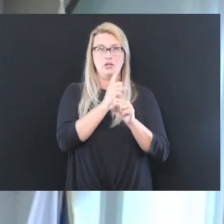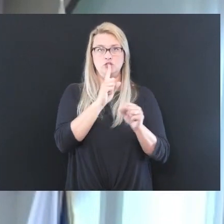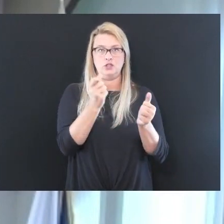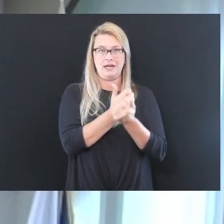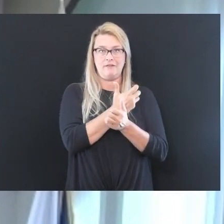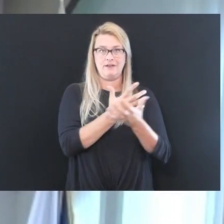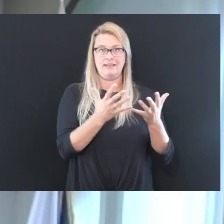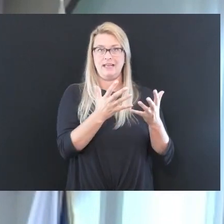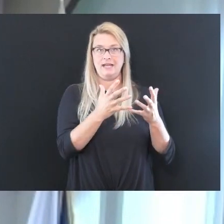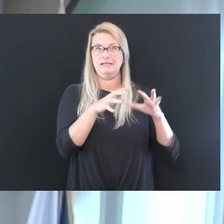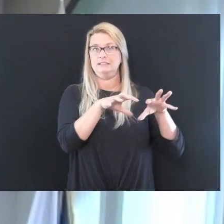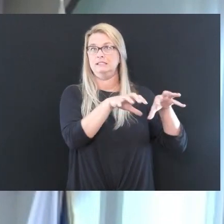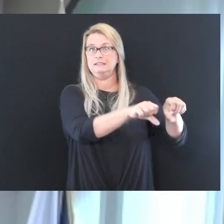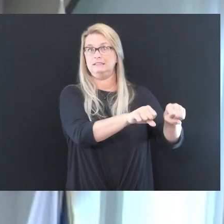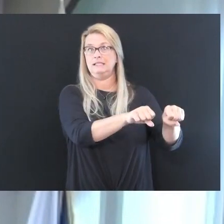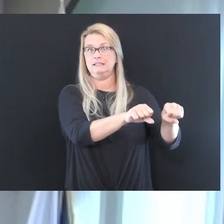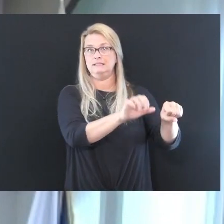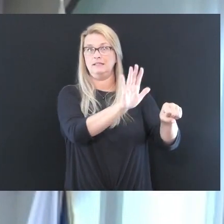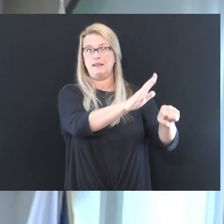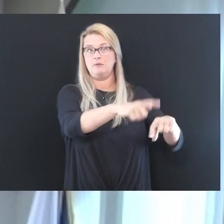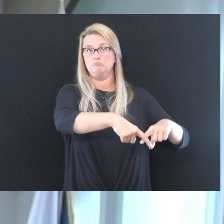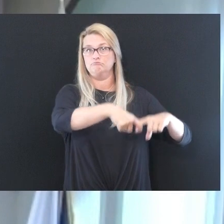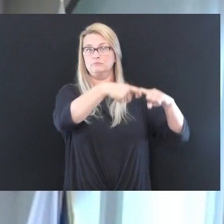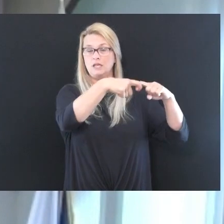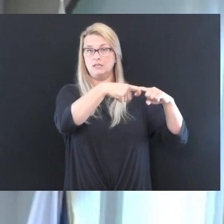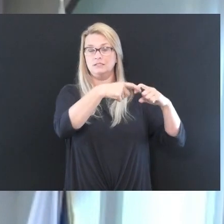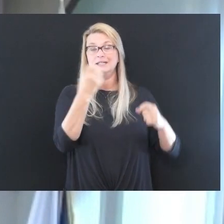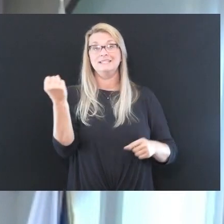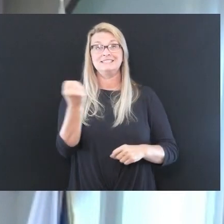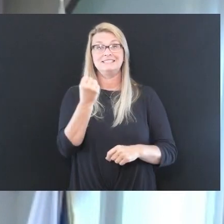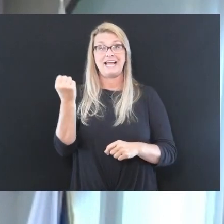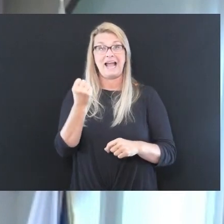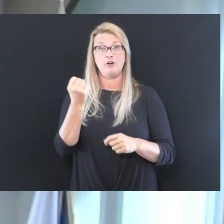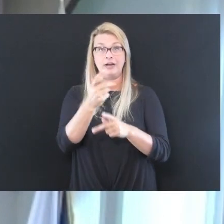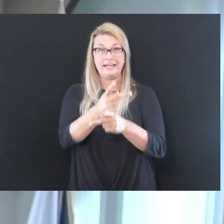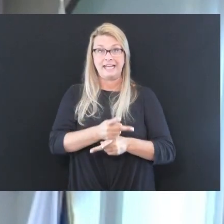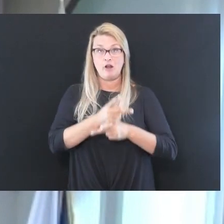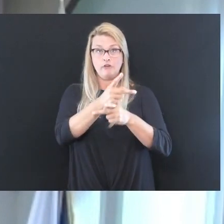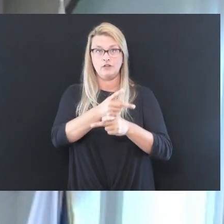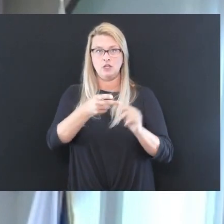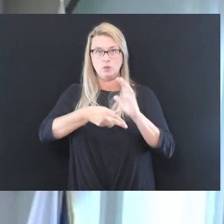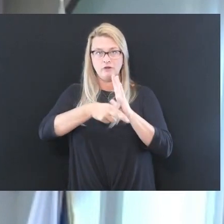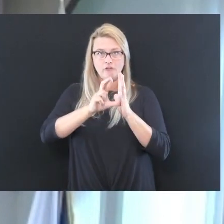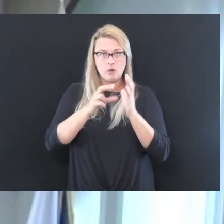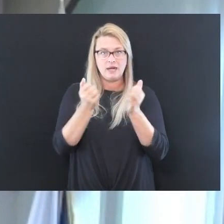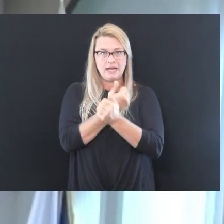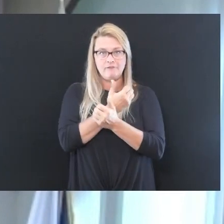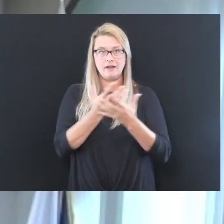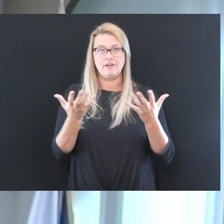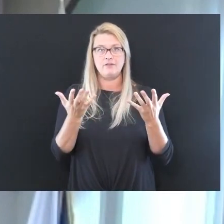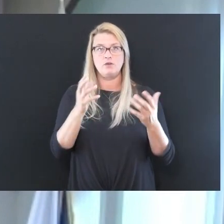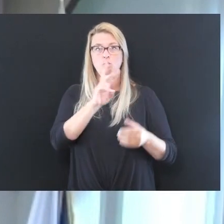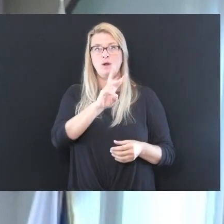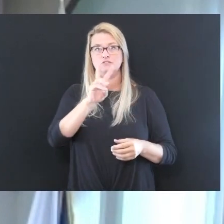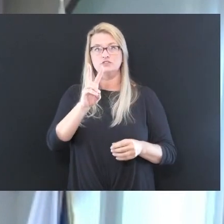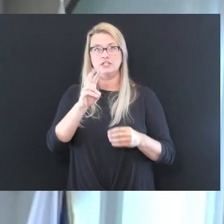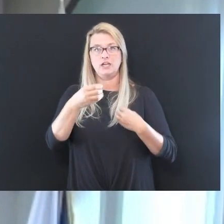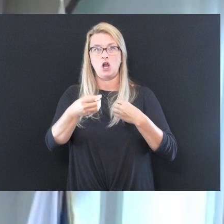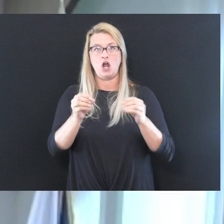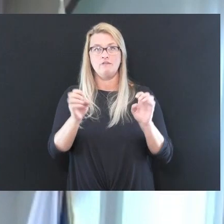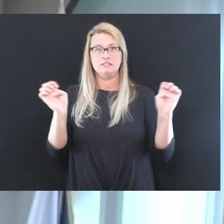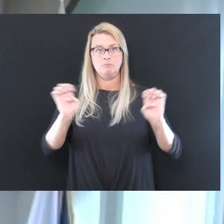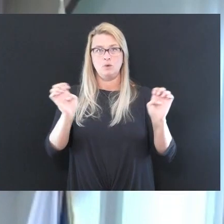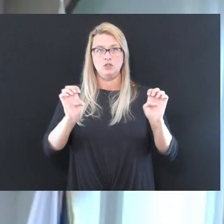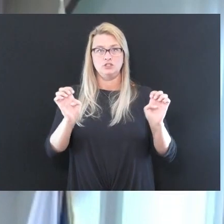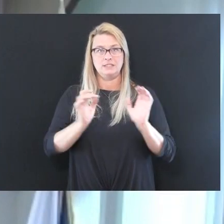to cease that practice. On Saturday, after carefully reviewing that matter, the West Virginia Office of Emergency Medical